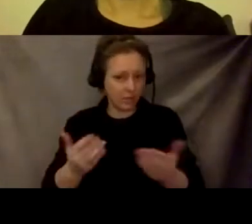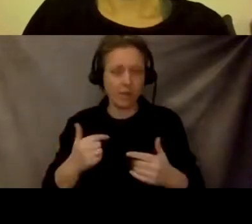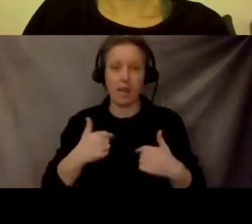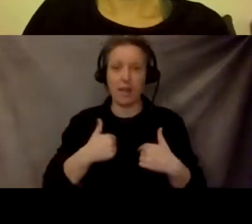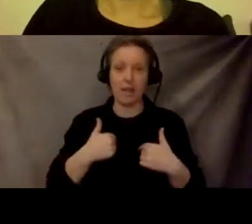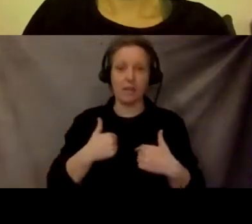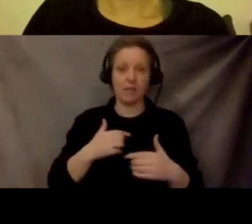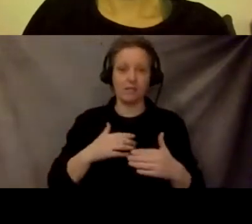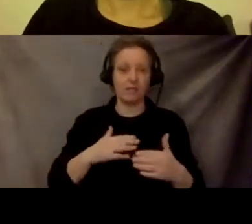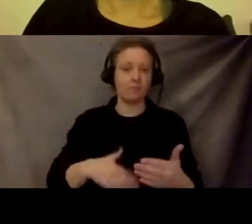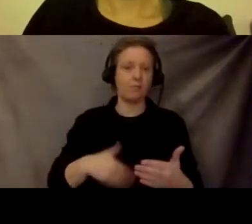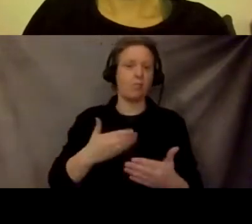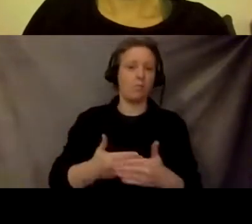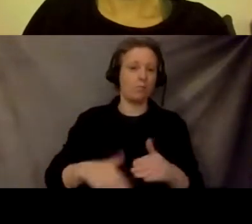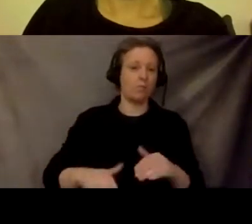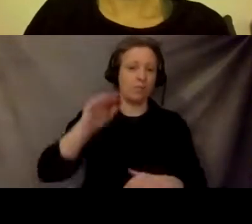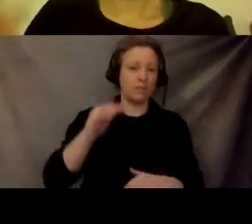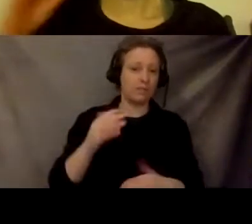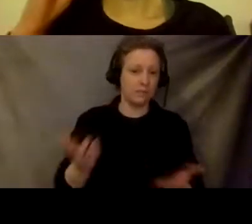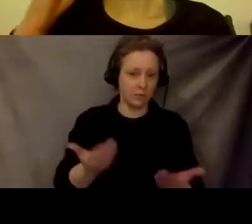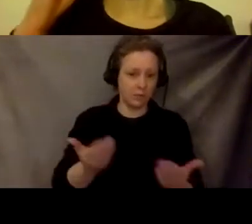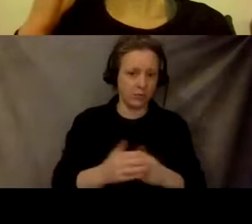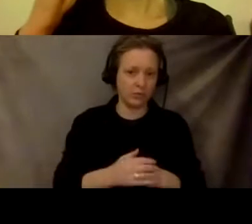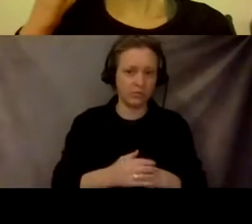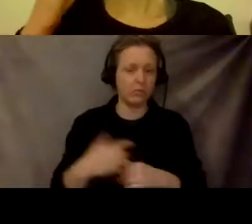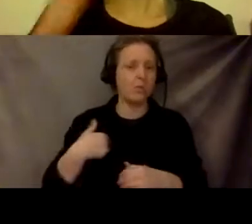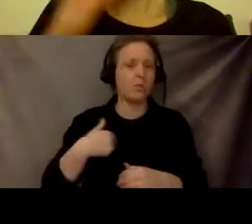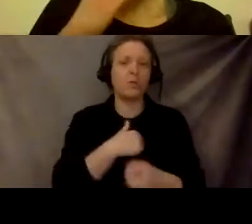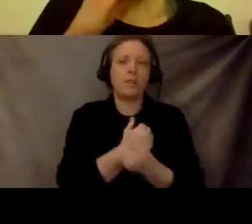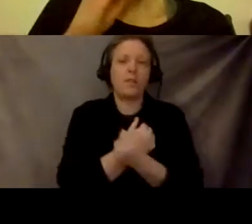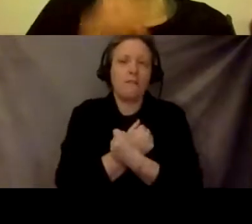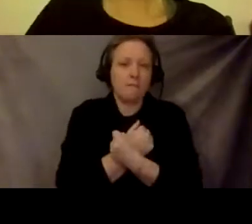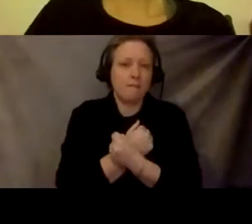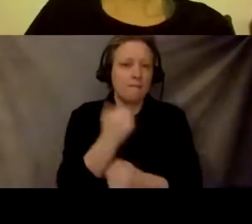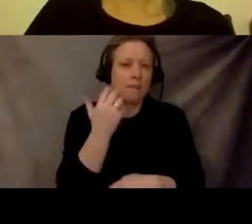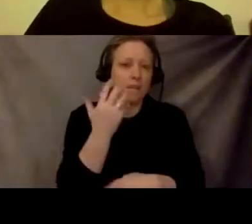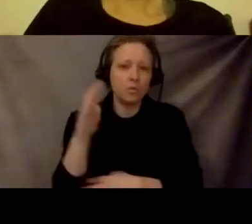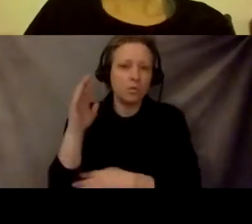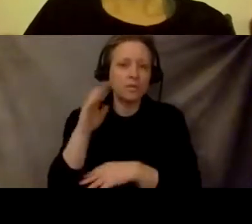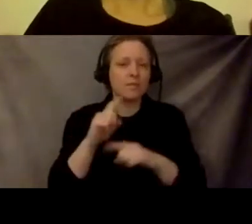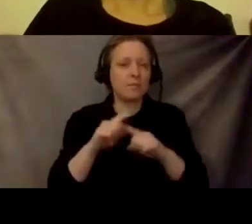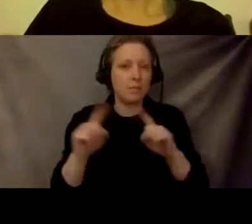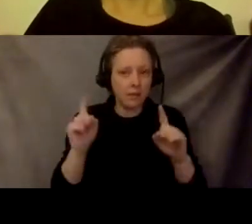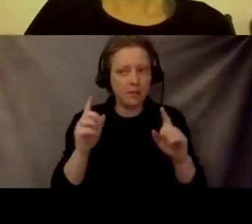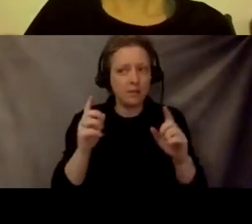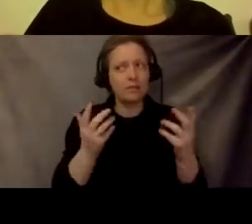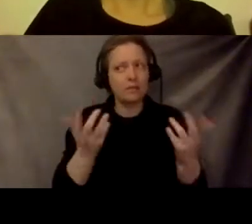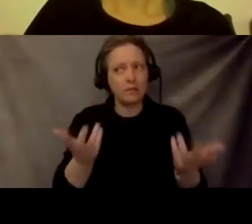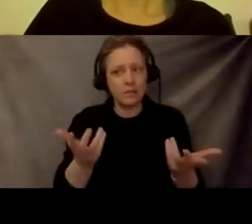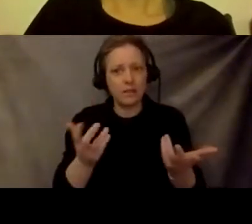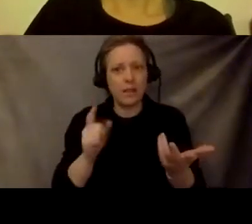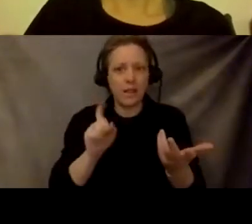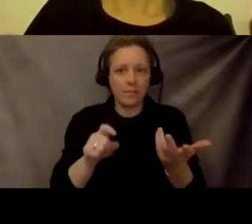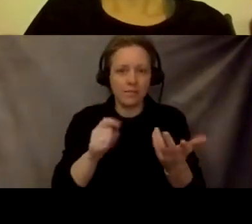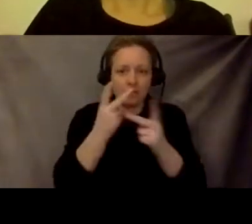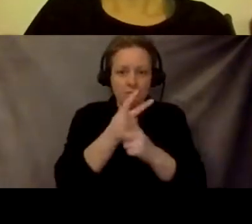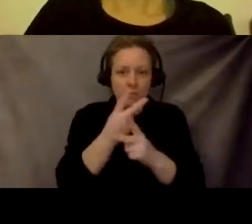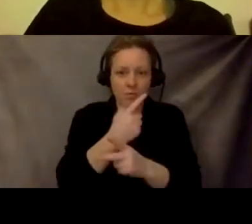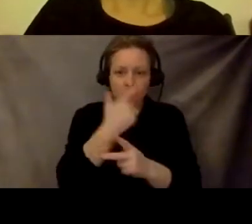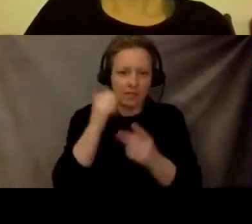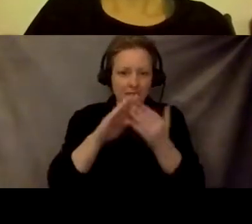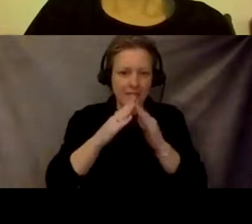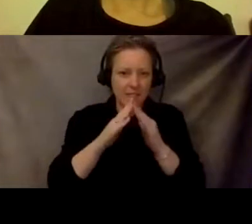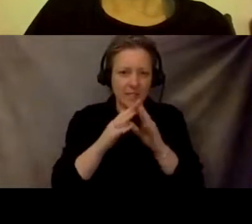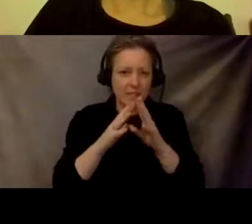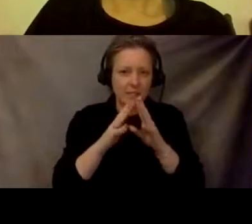with a urban growth boundary that's fairly tight. And so, usually the term ROI, which is return